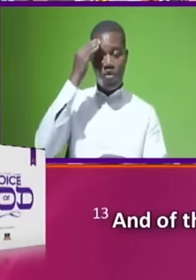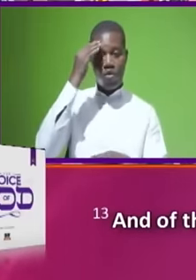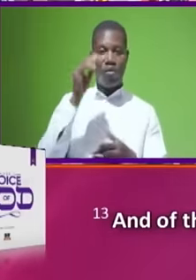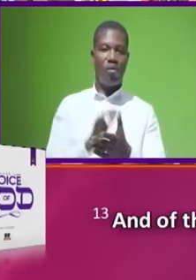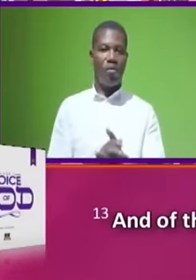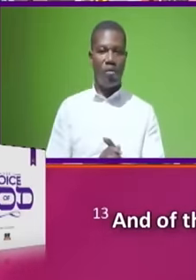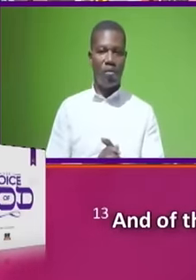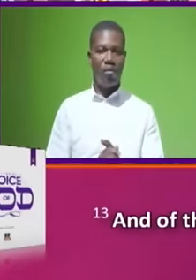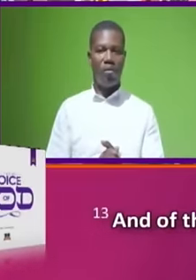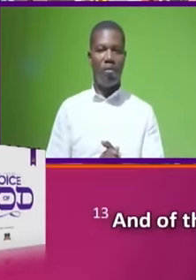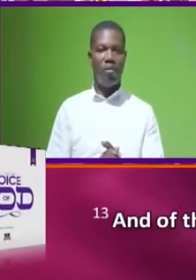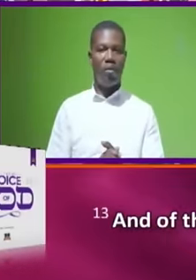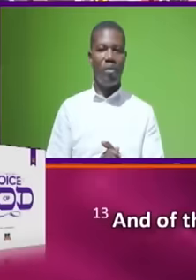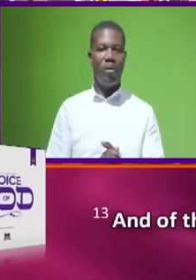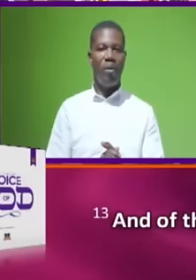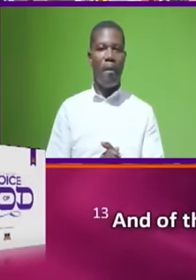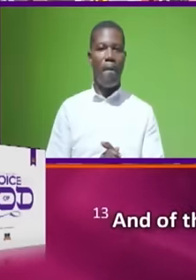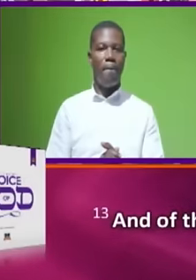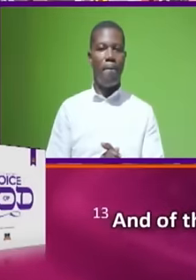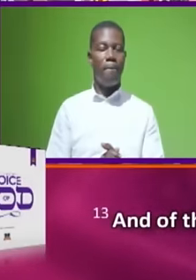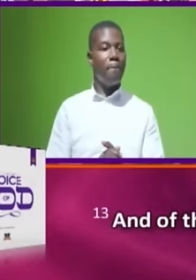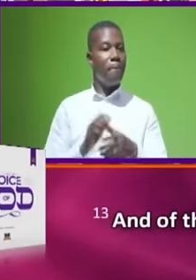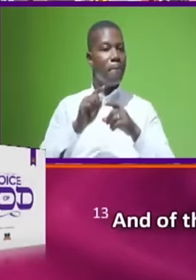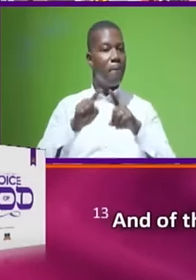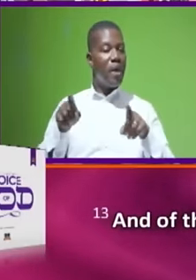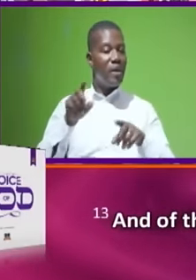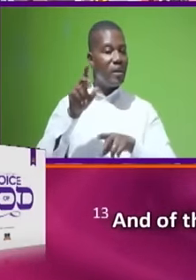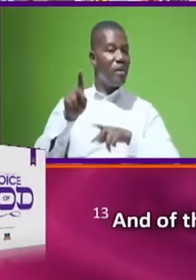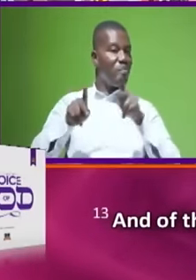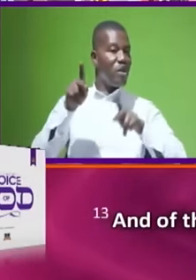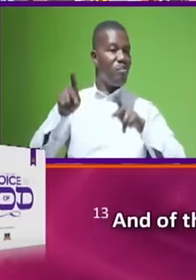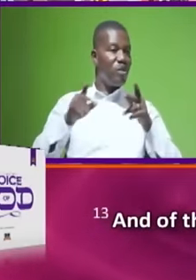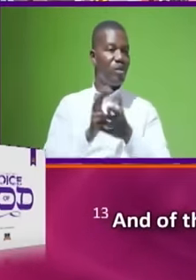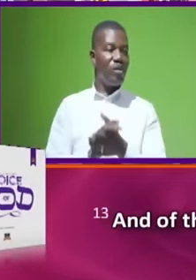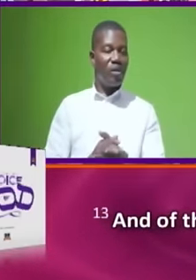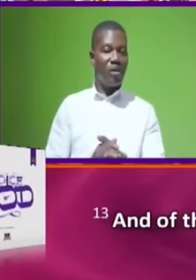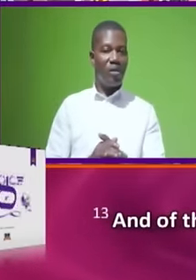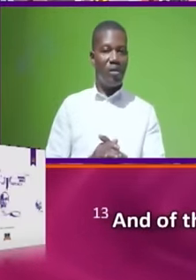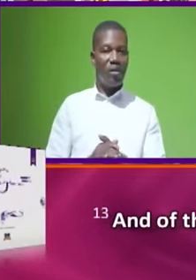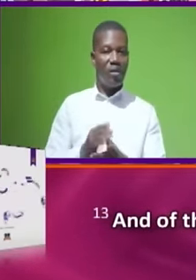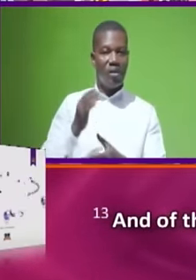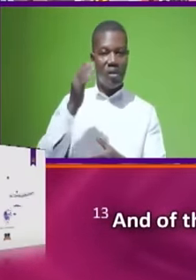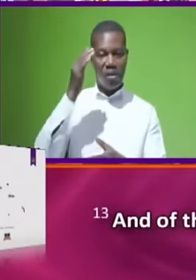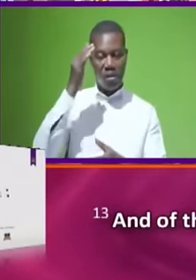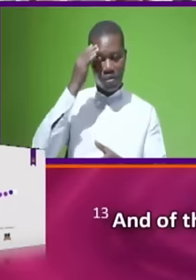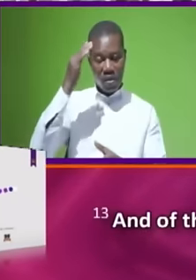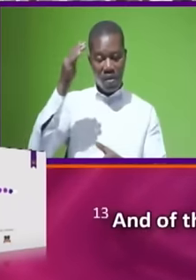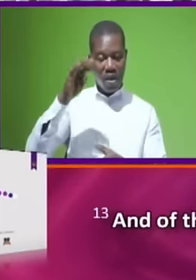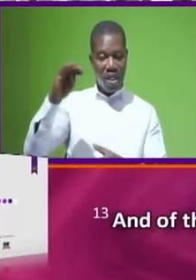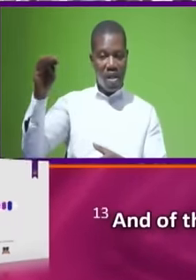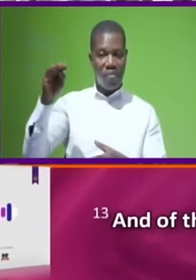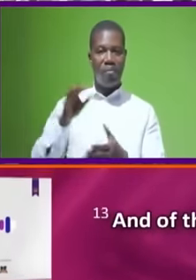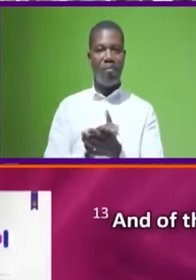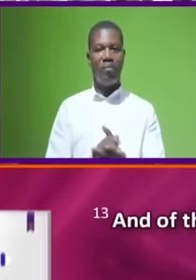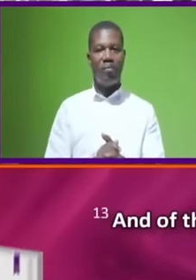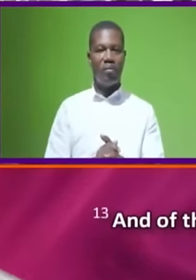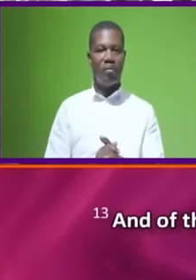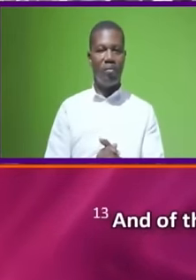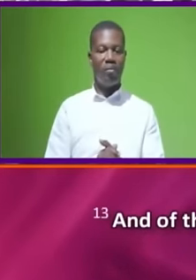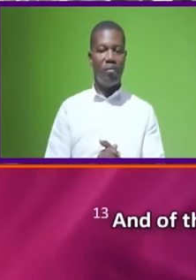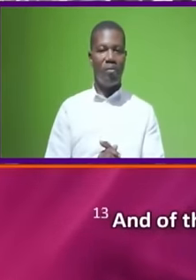Indian. Uh-huh. But the people. But the people magnified them. Yes.